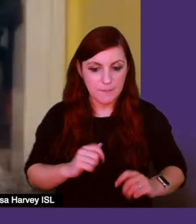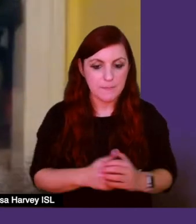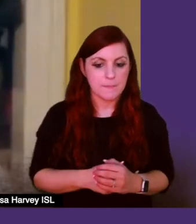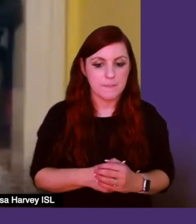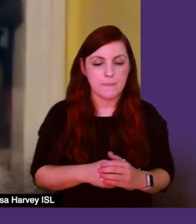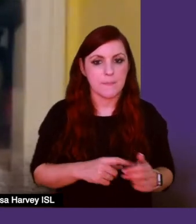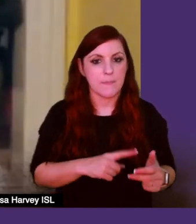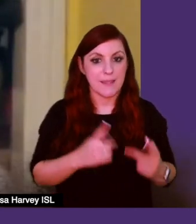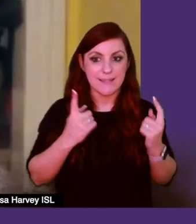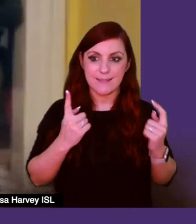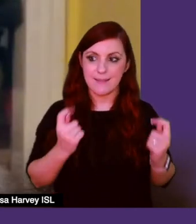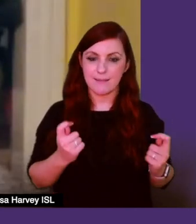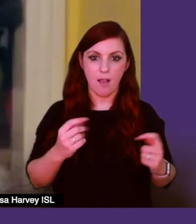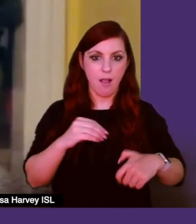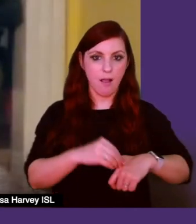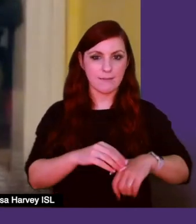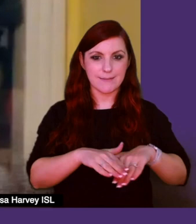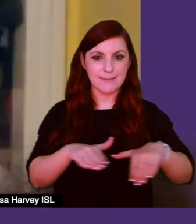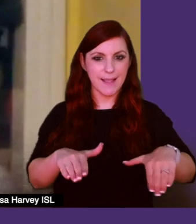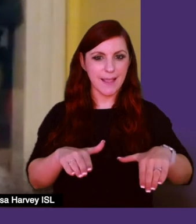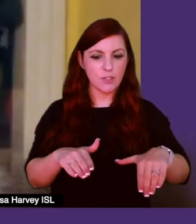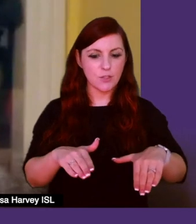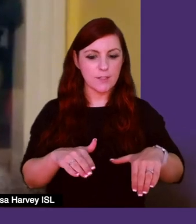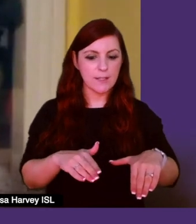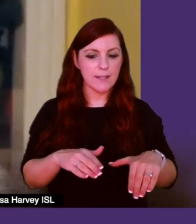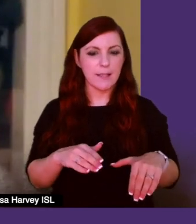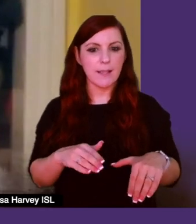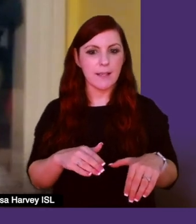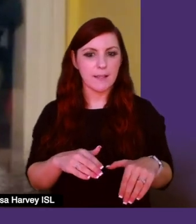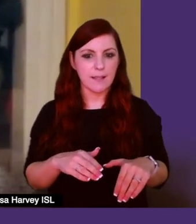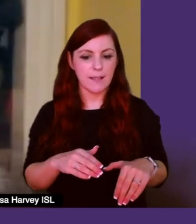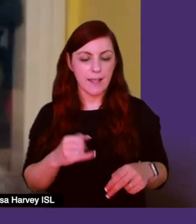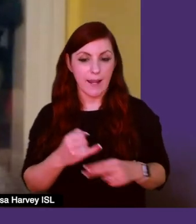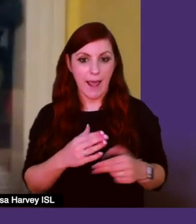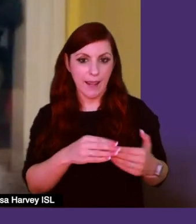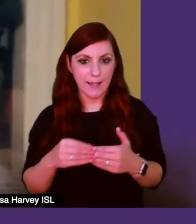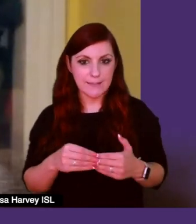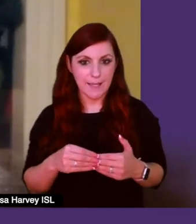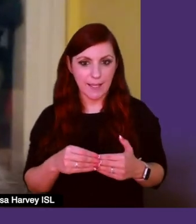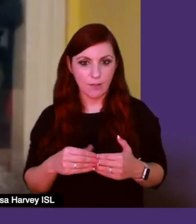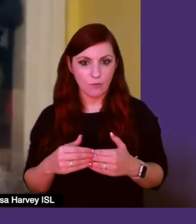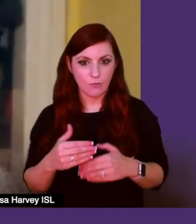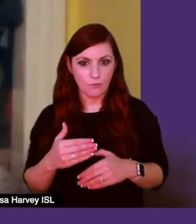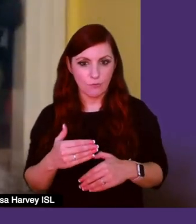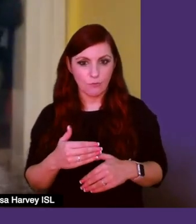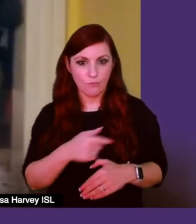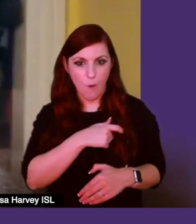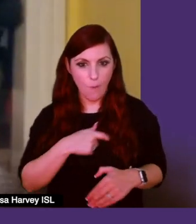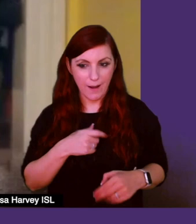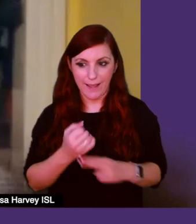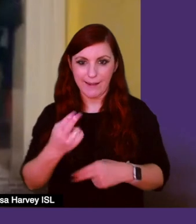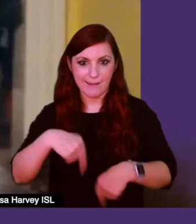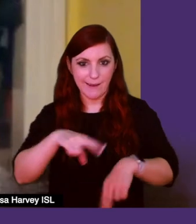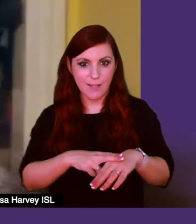Stepping on stage in the leading role at the National